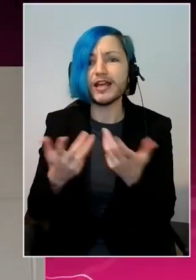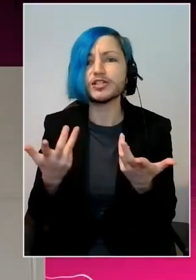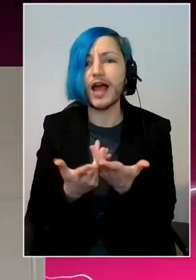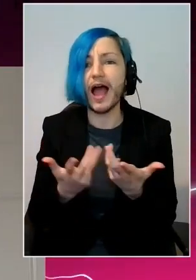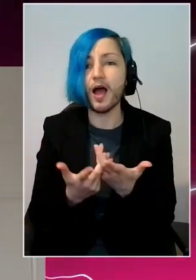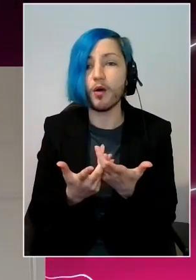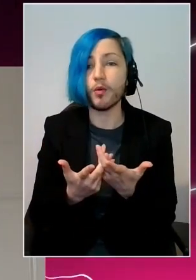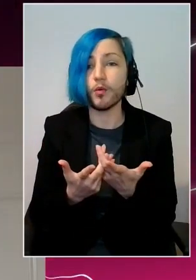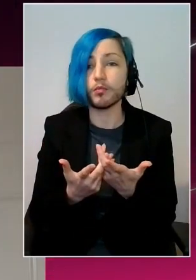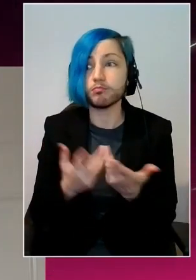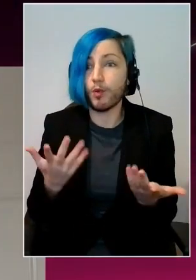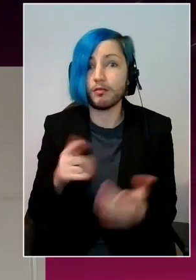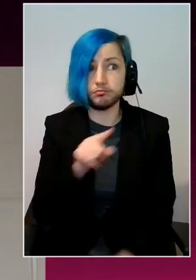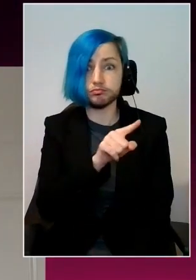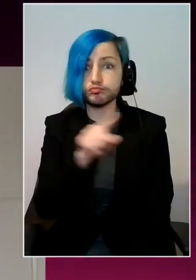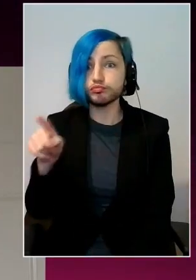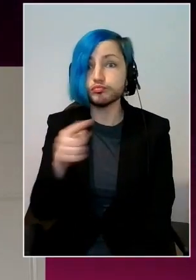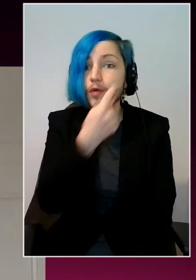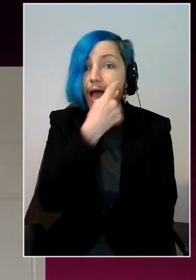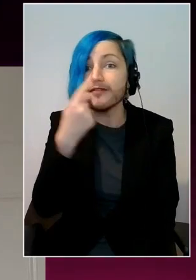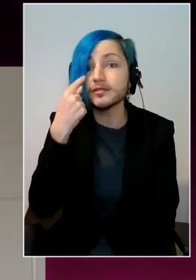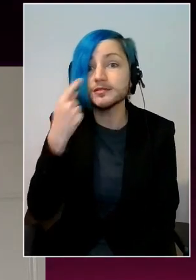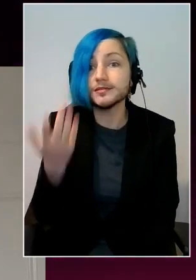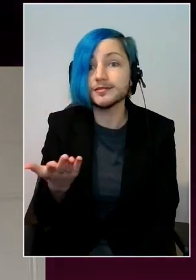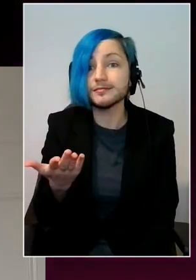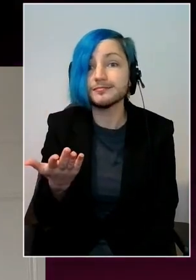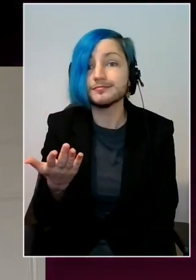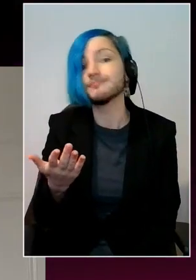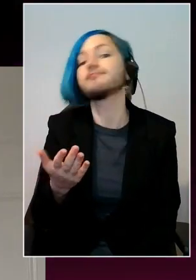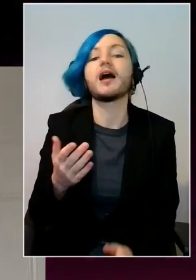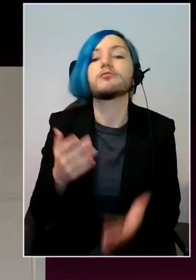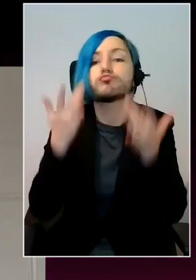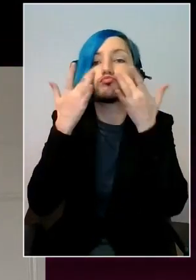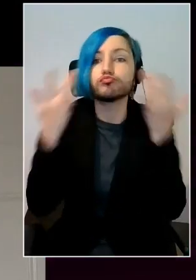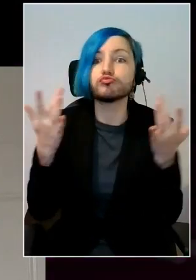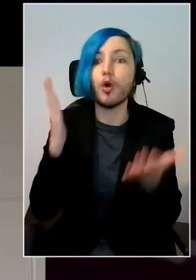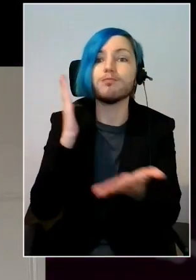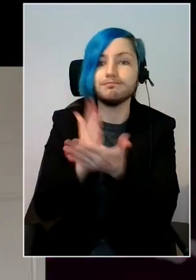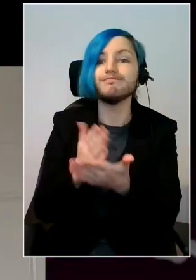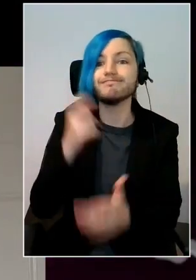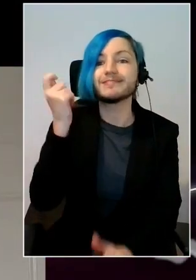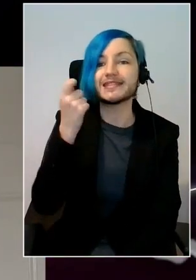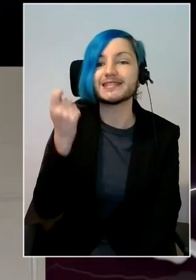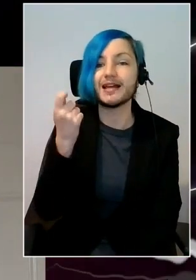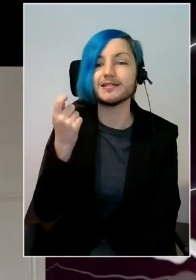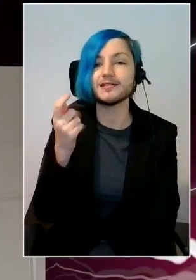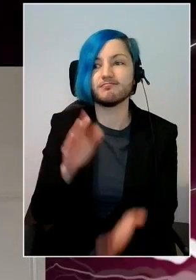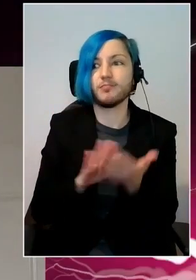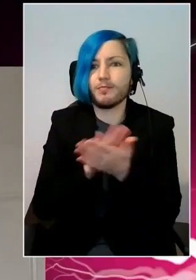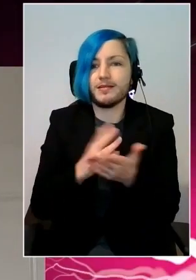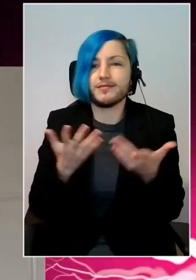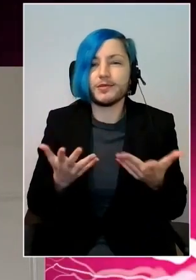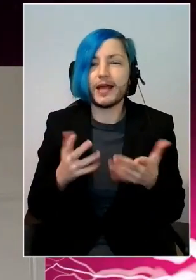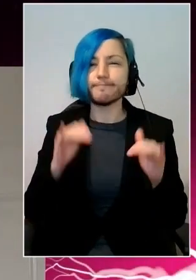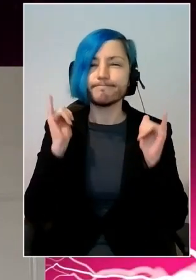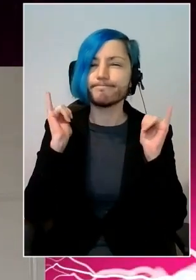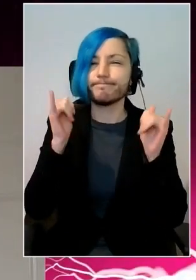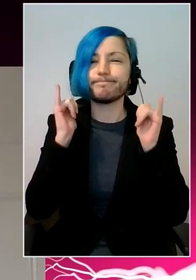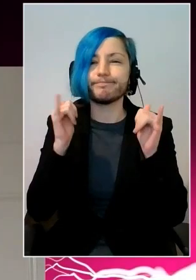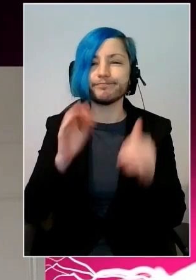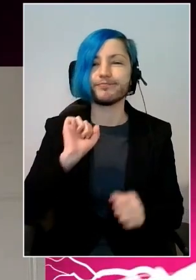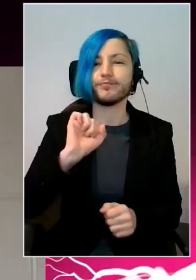actual evidence and proof of that success. And that's why today we want to celebrate your accomplishments and